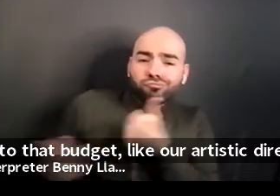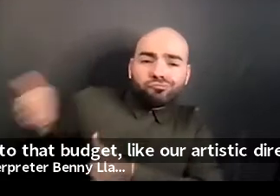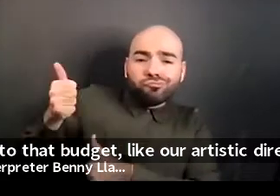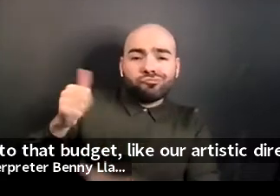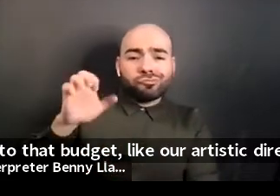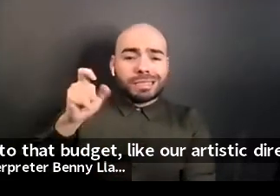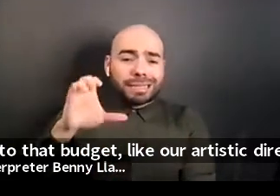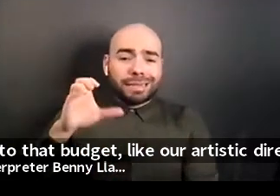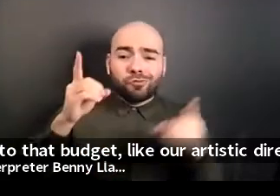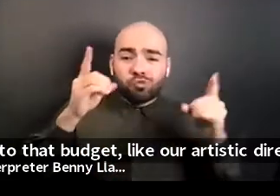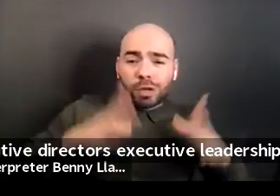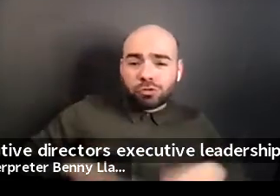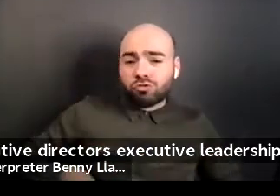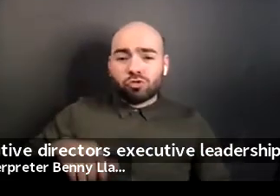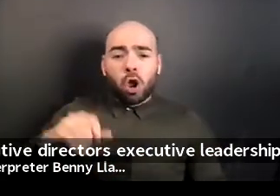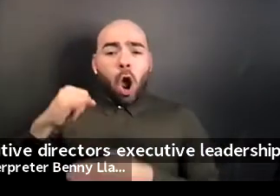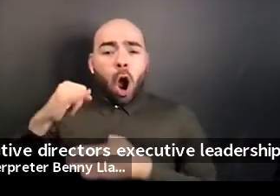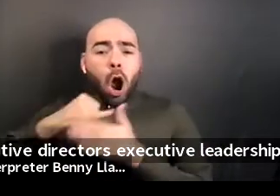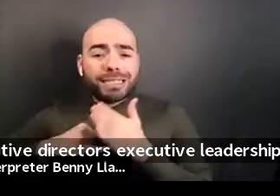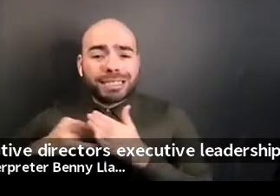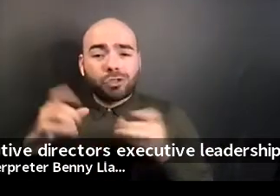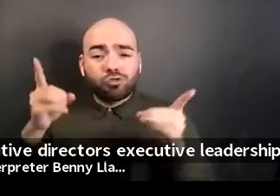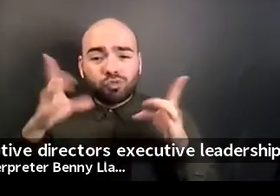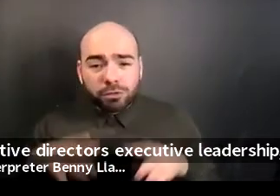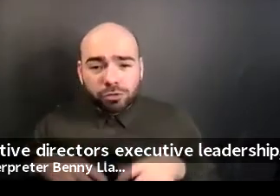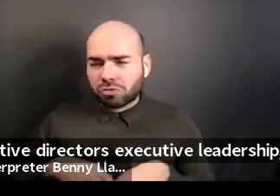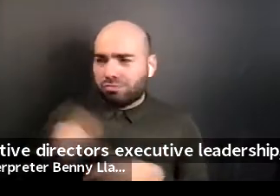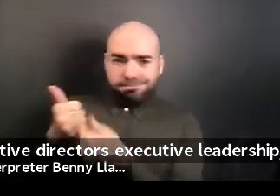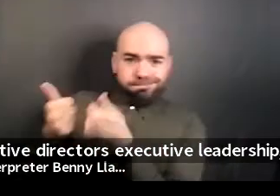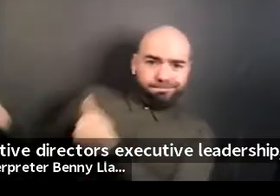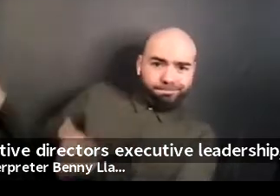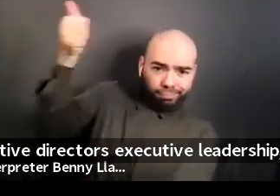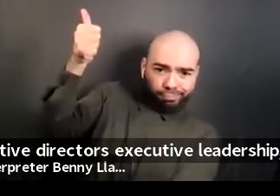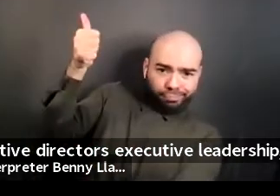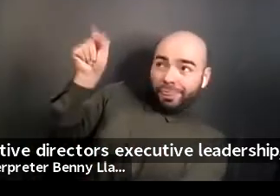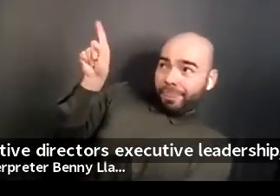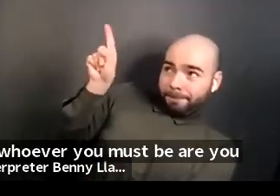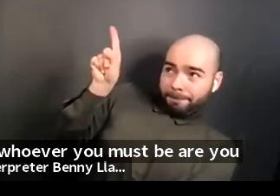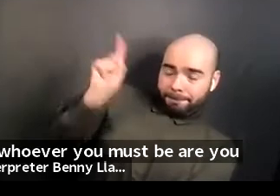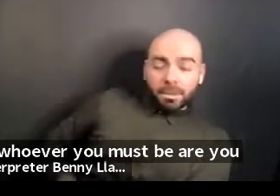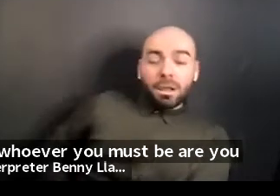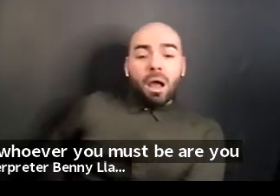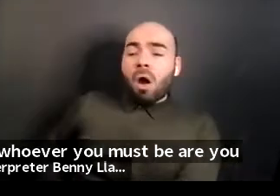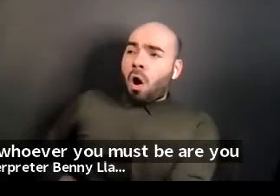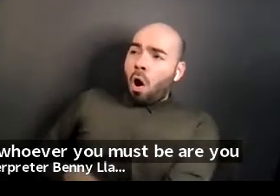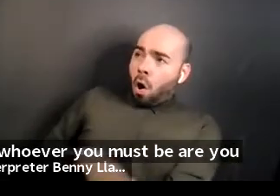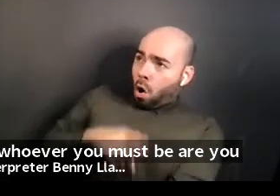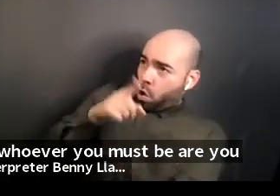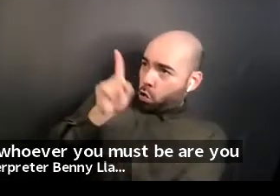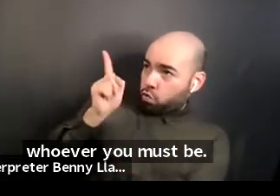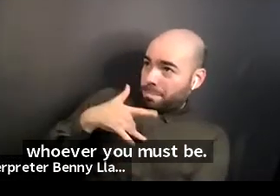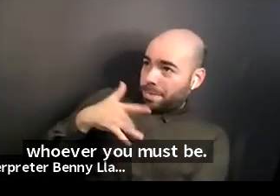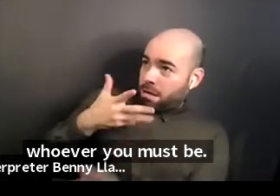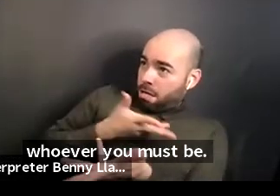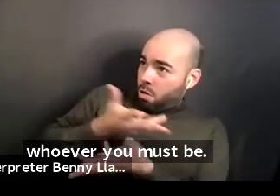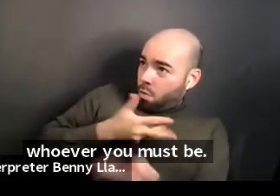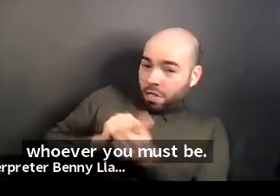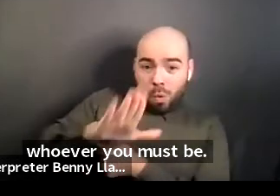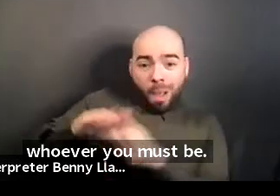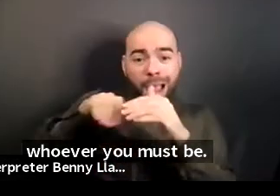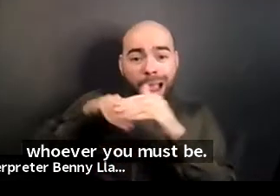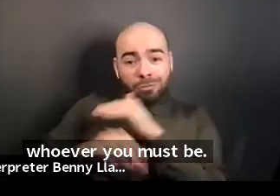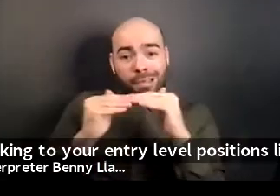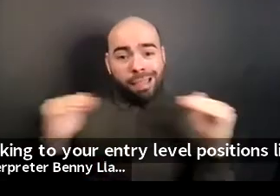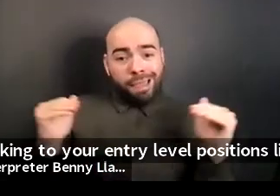executive leadership, whoever you must be, are you talking to your entry level positions? Like, are you talking